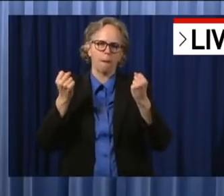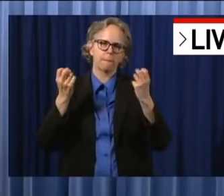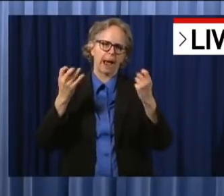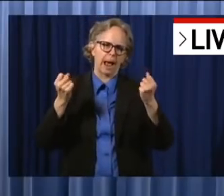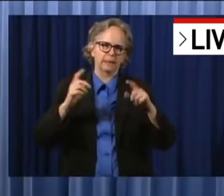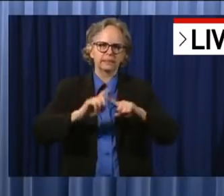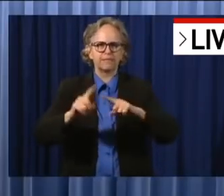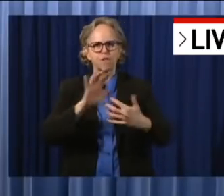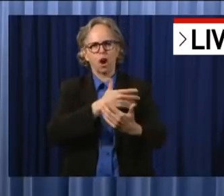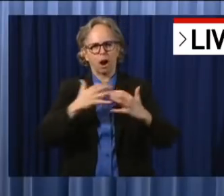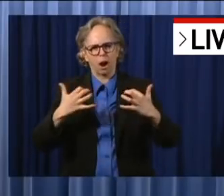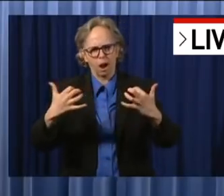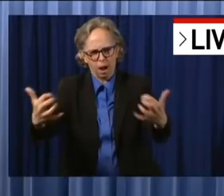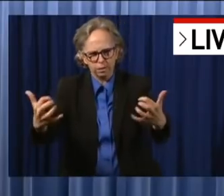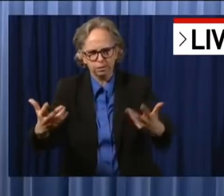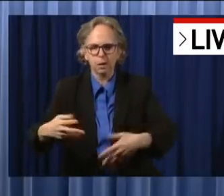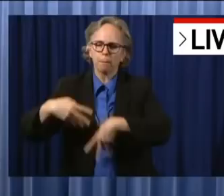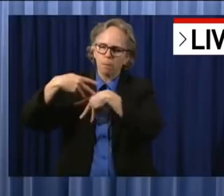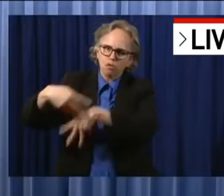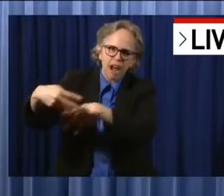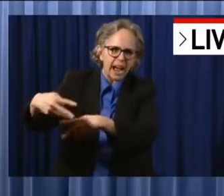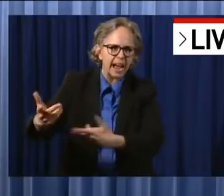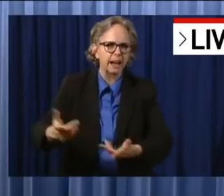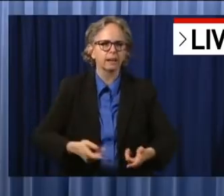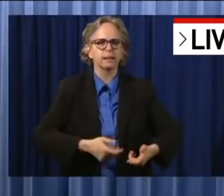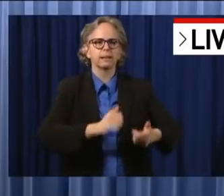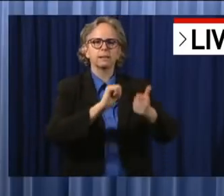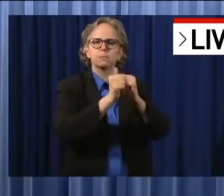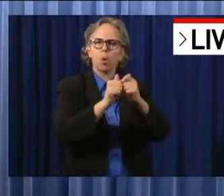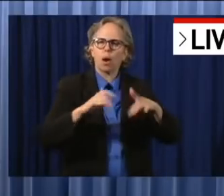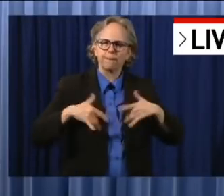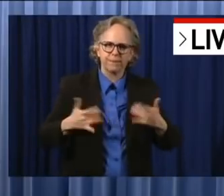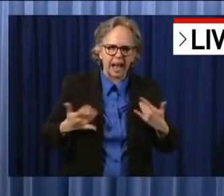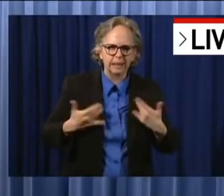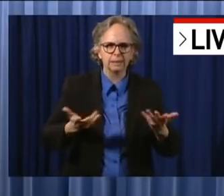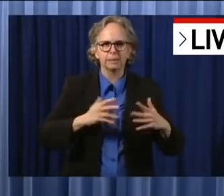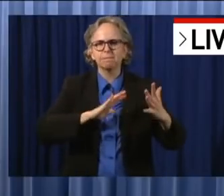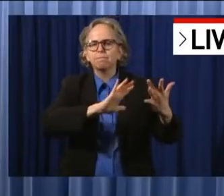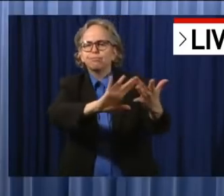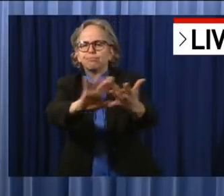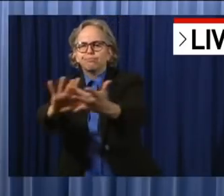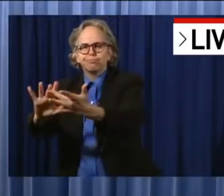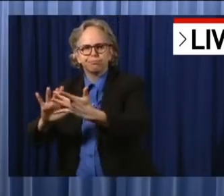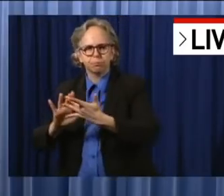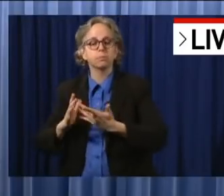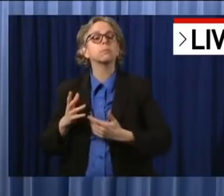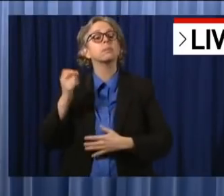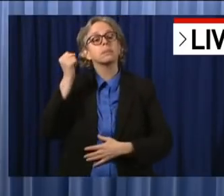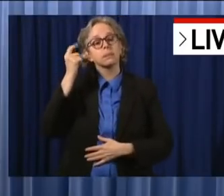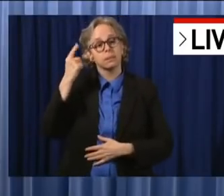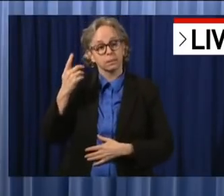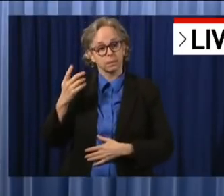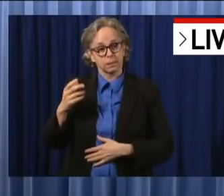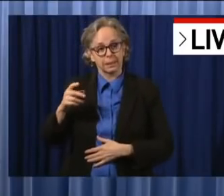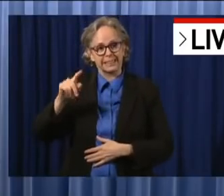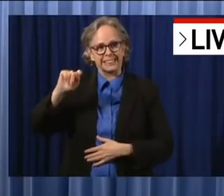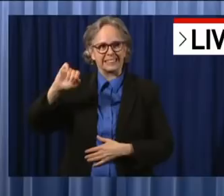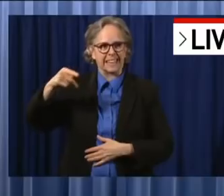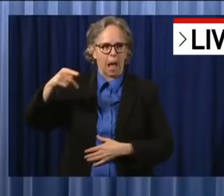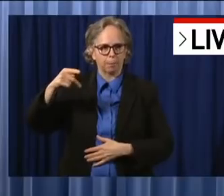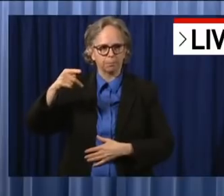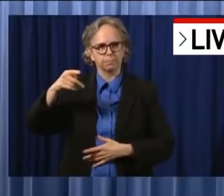parades, sporting events, educational outreach events, and providing taps and honors for military